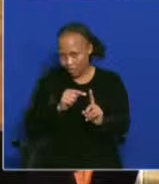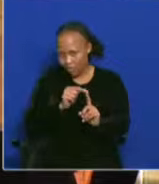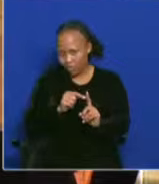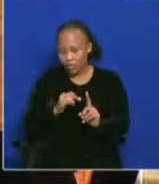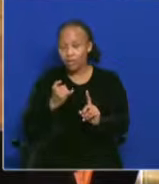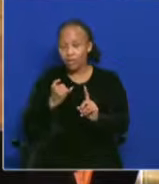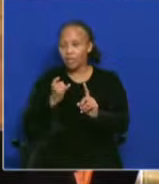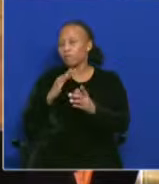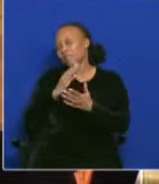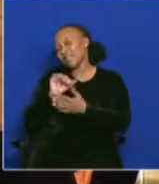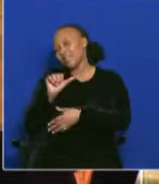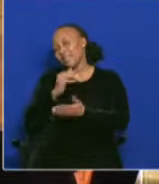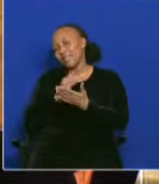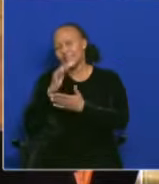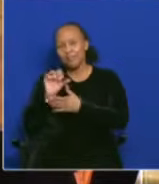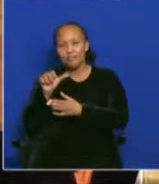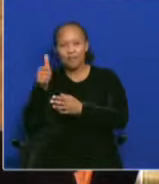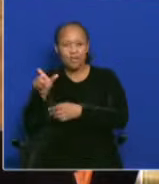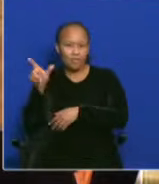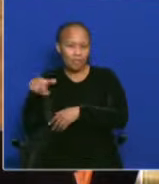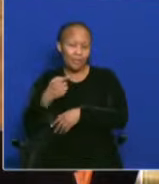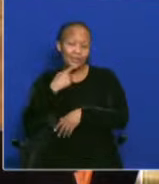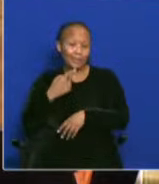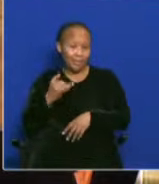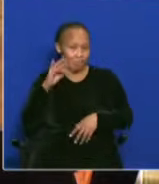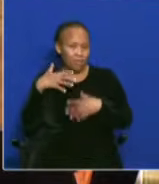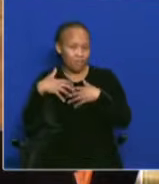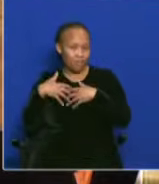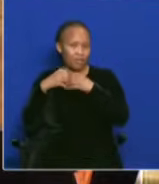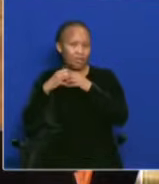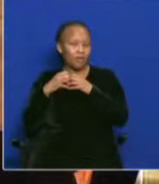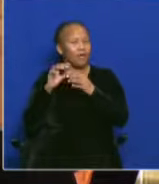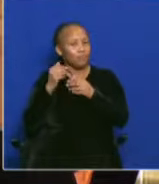haven't established the identity yet of that person.